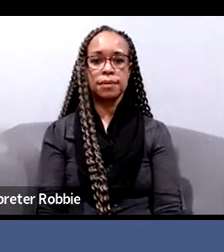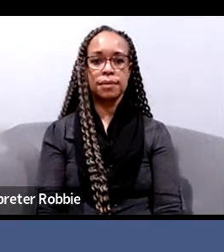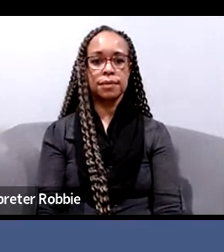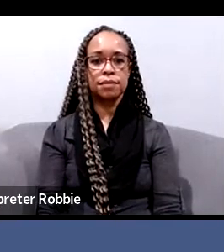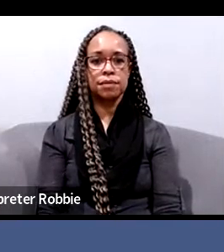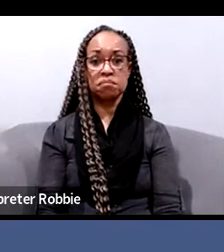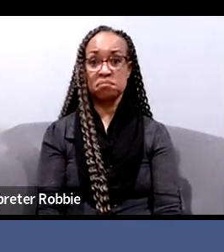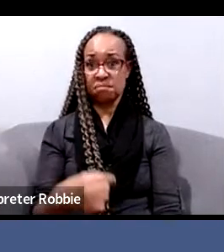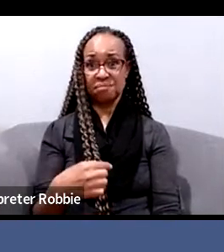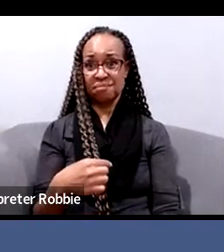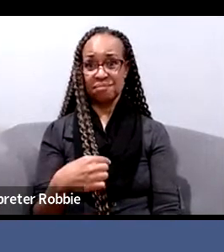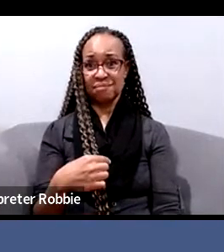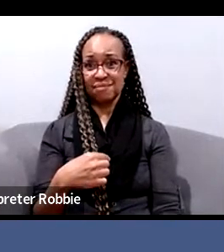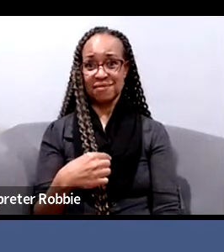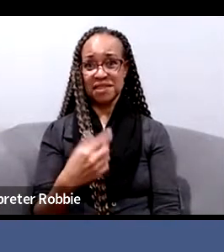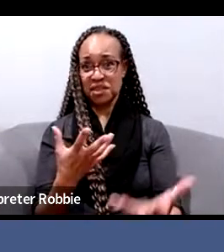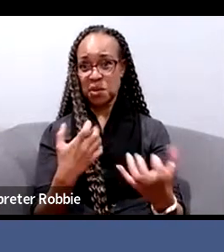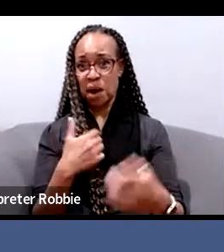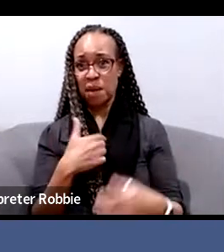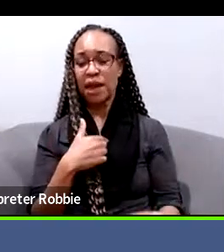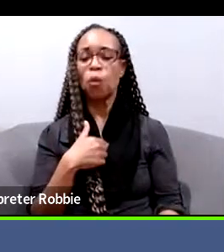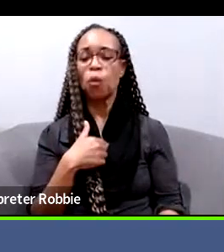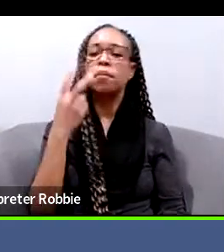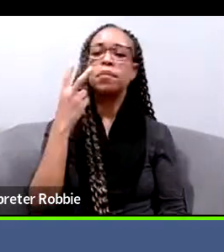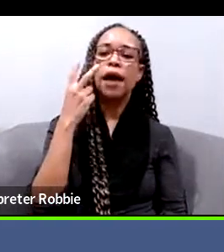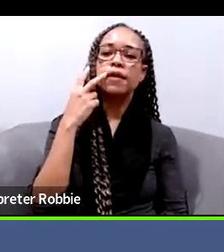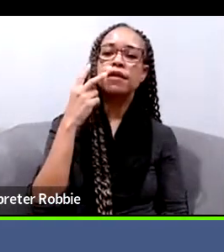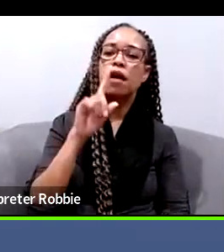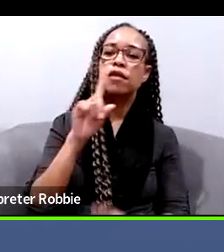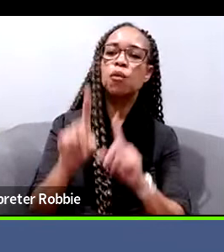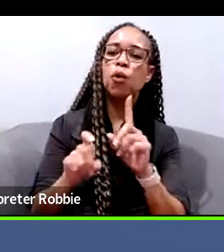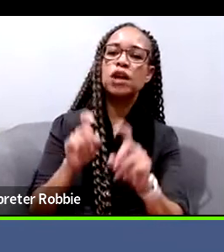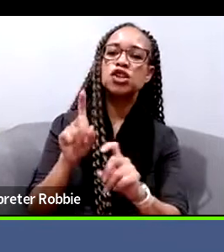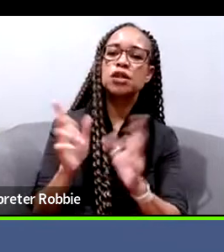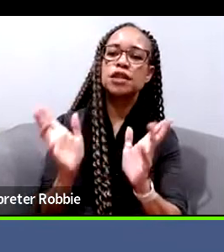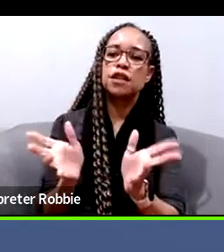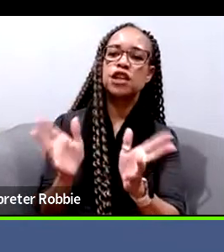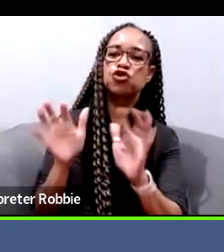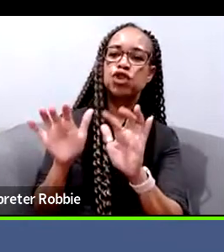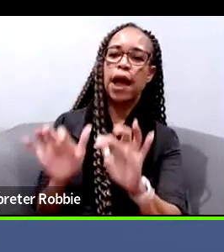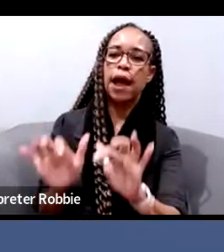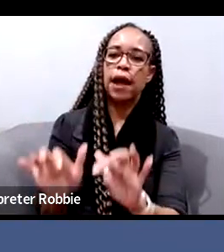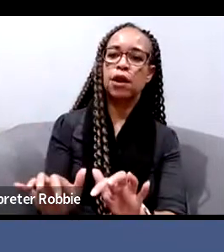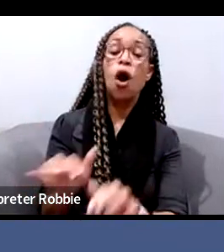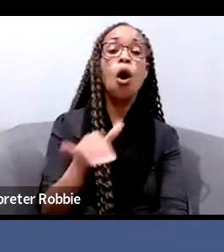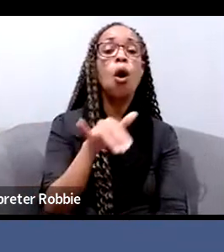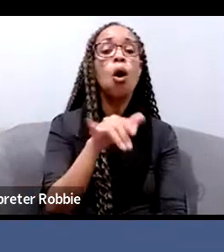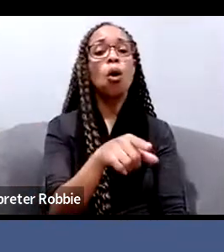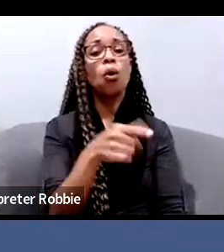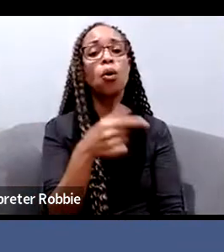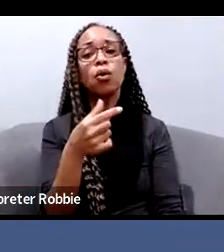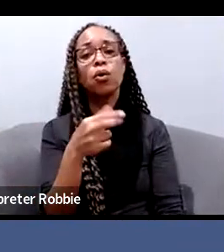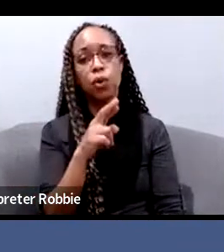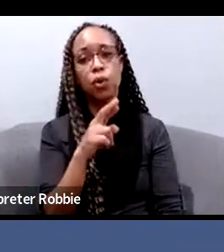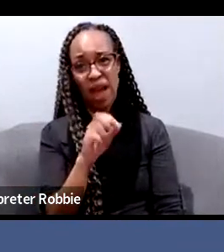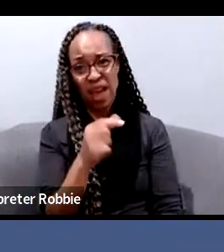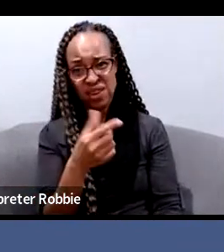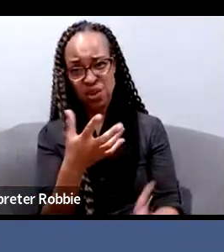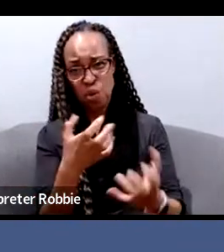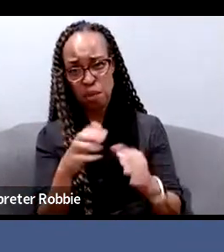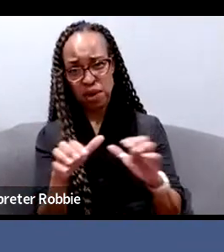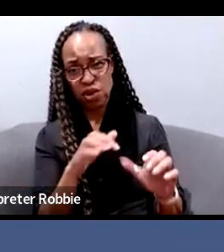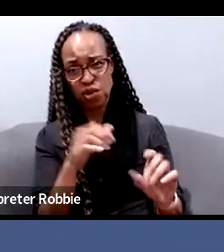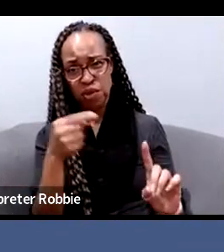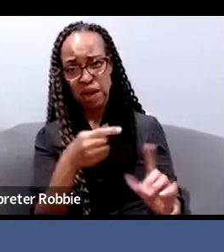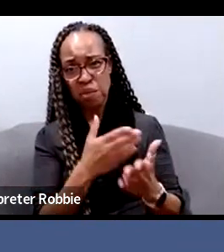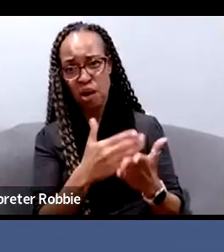Do you want me to? I saw some questions in the chat. Kimmy, do you want me to? Okay, yeah. Greg, did you want me to do this part, or do you